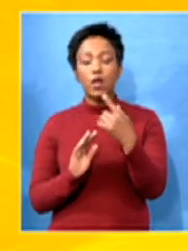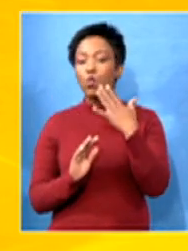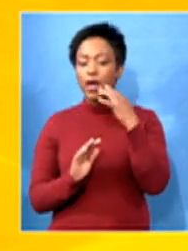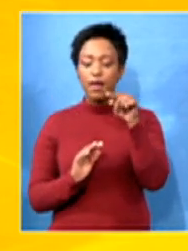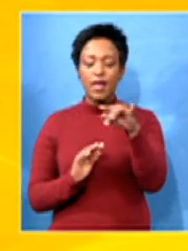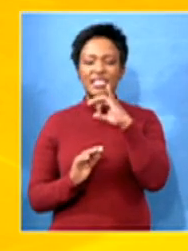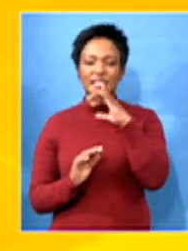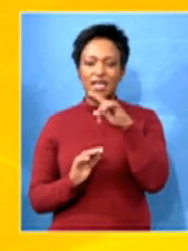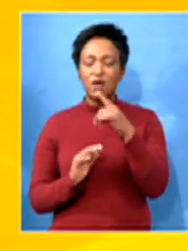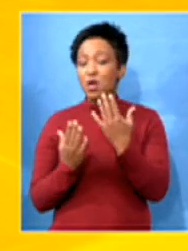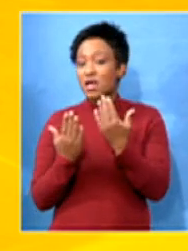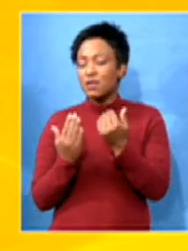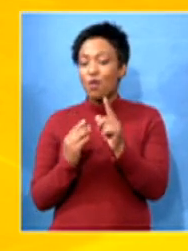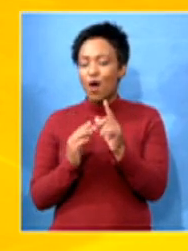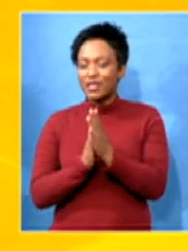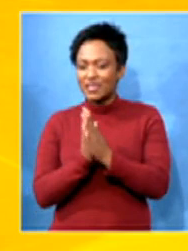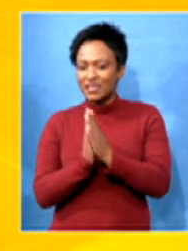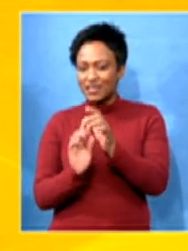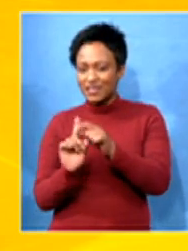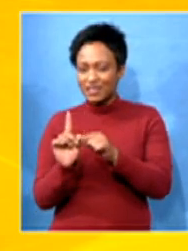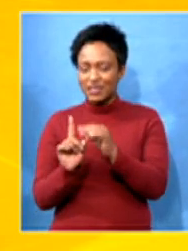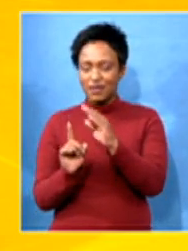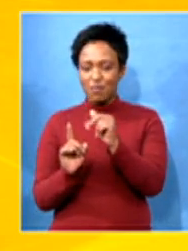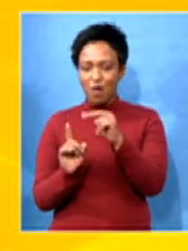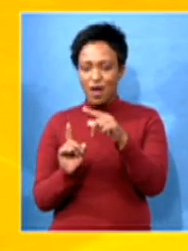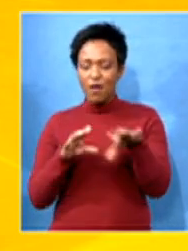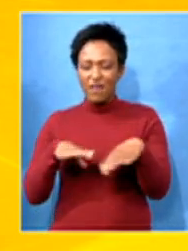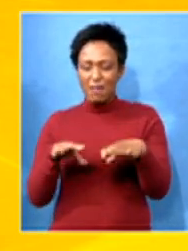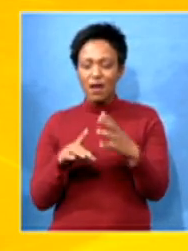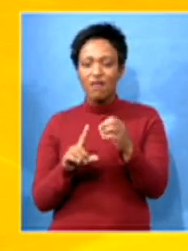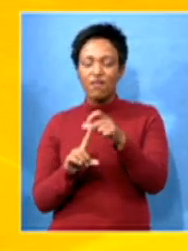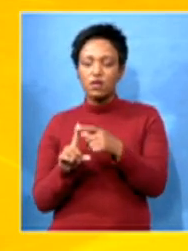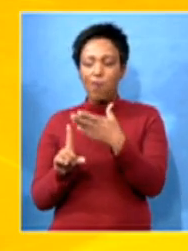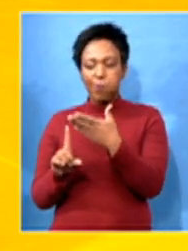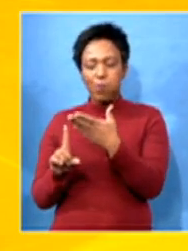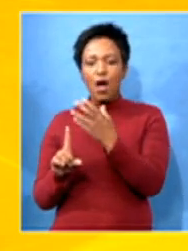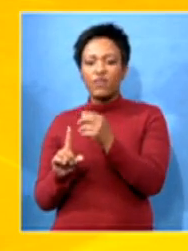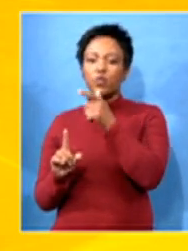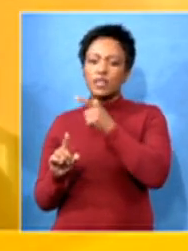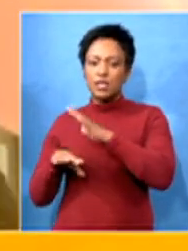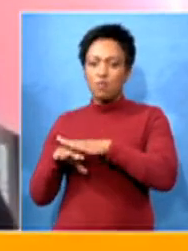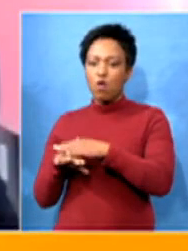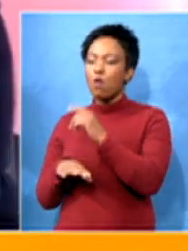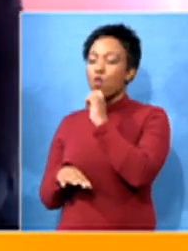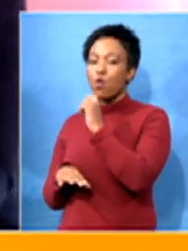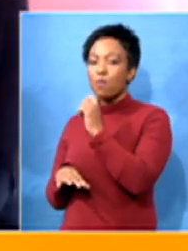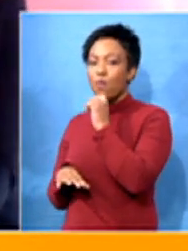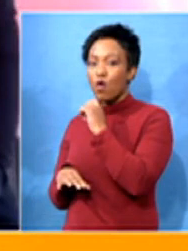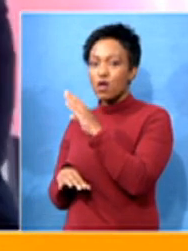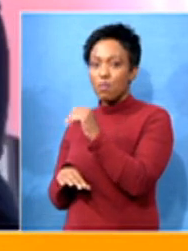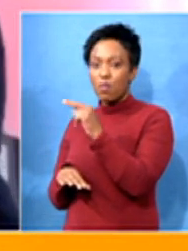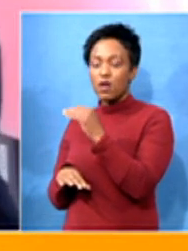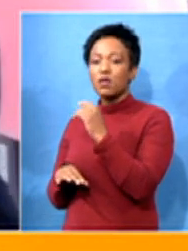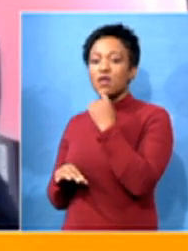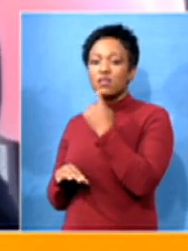can we expect from the vibrant Bonang Matheba as she joins us now to tell us more? Bonang, good morning, and thanks for speaking to us on Morning